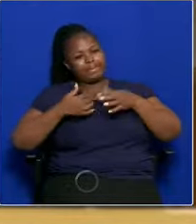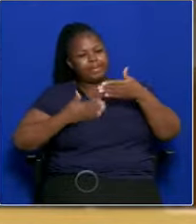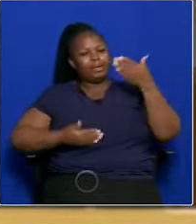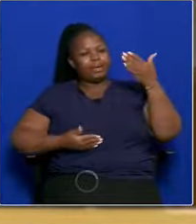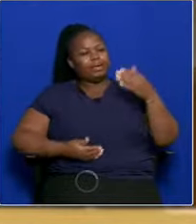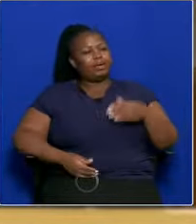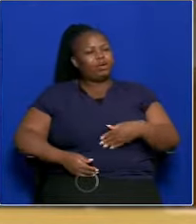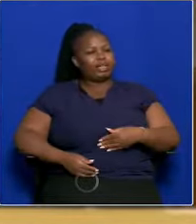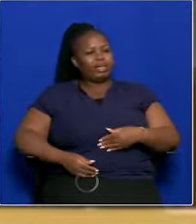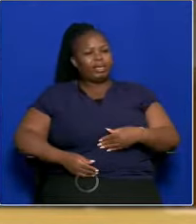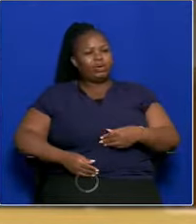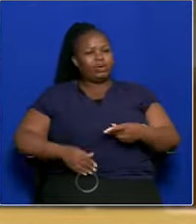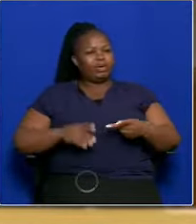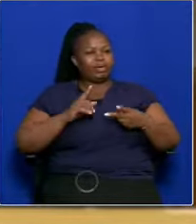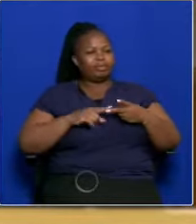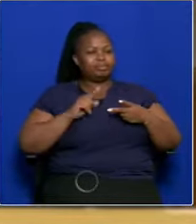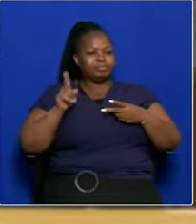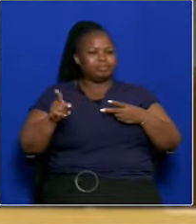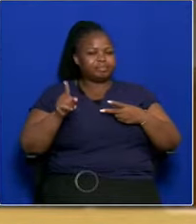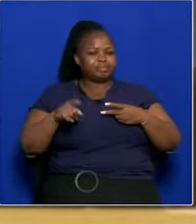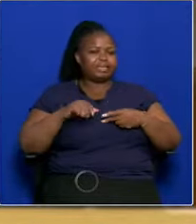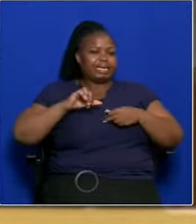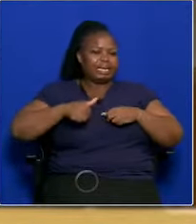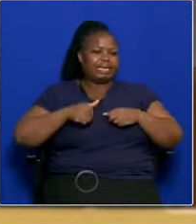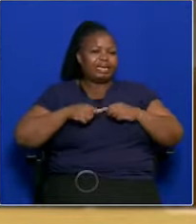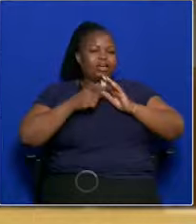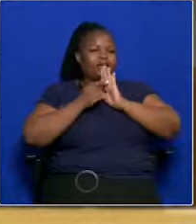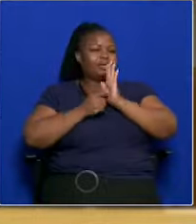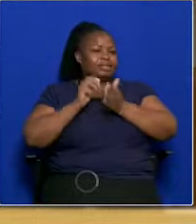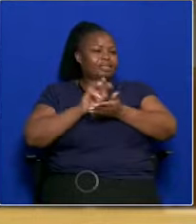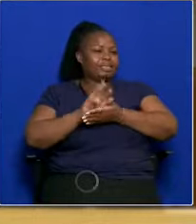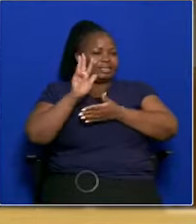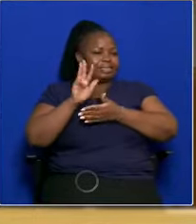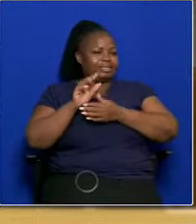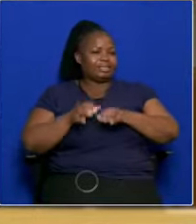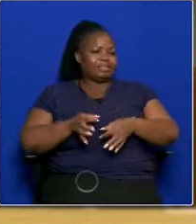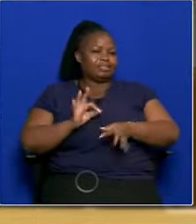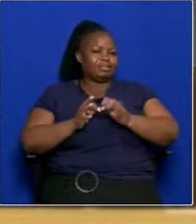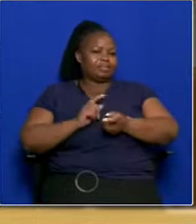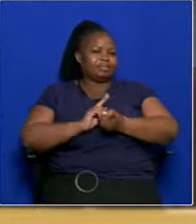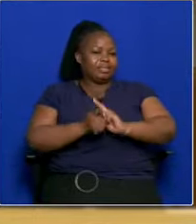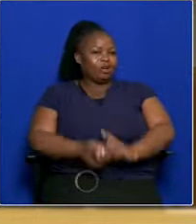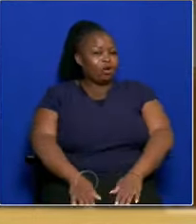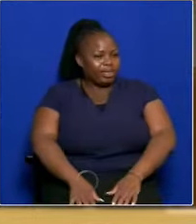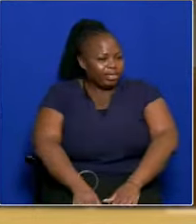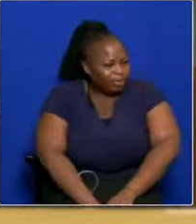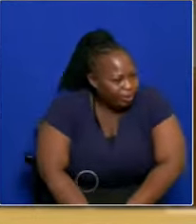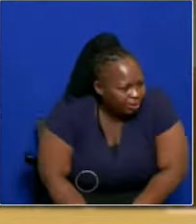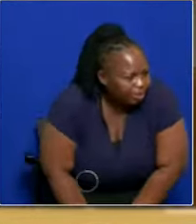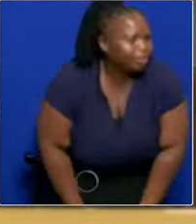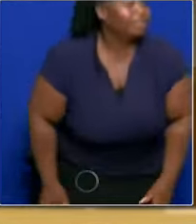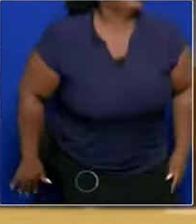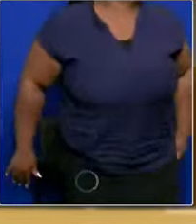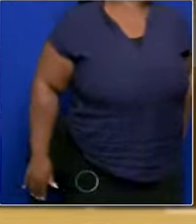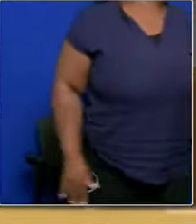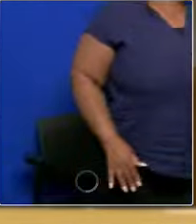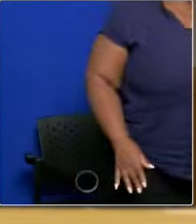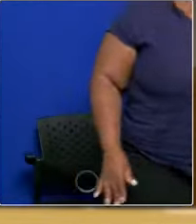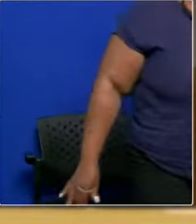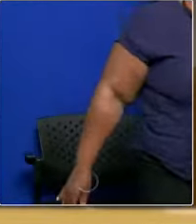the day after the 19th, the second operation, Sergeant Nkosi calls you, and